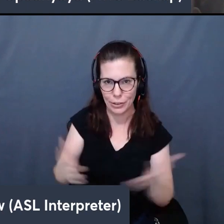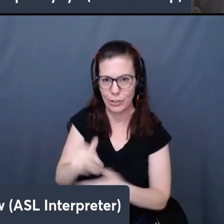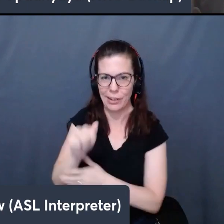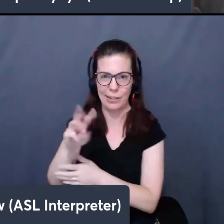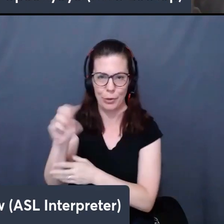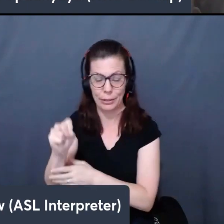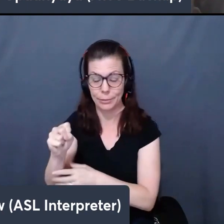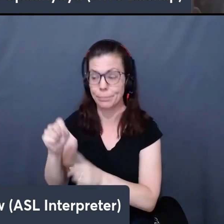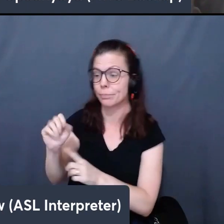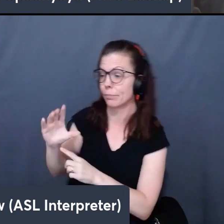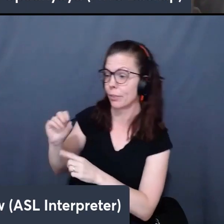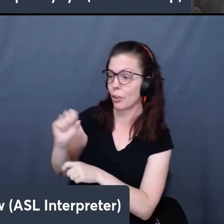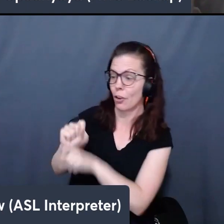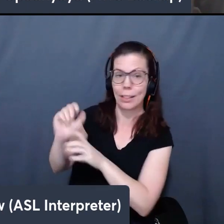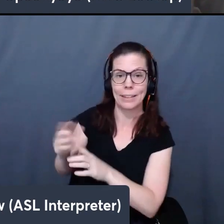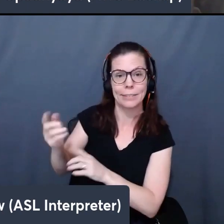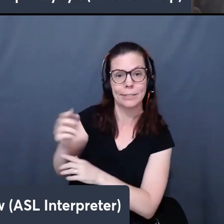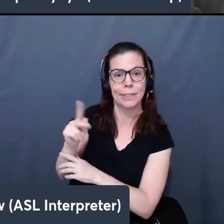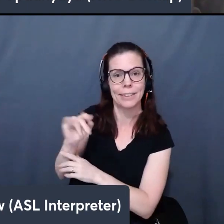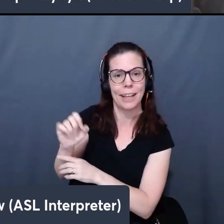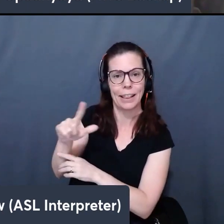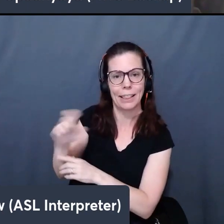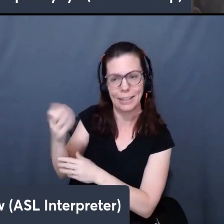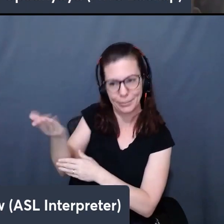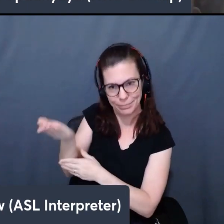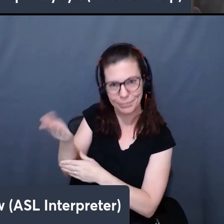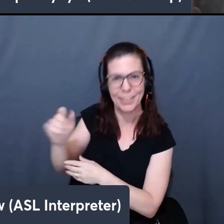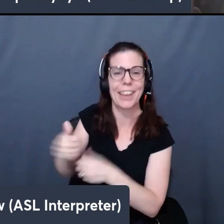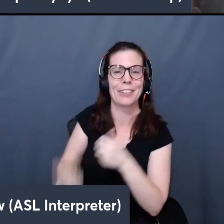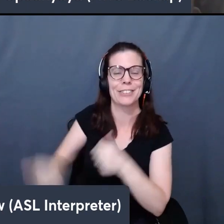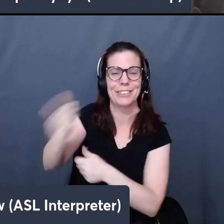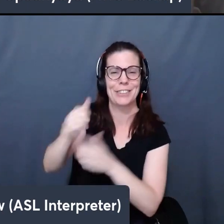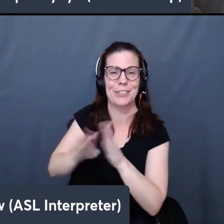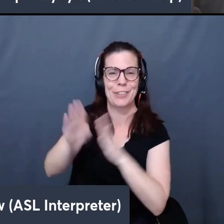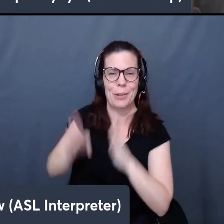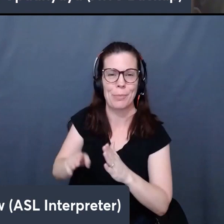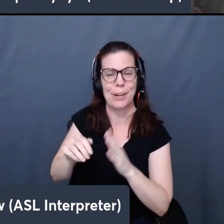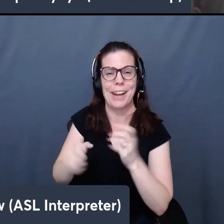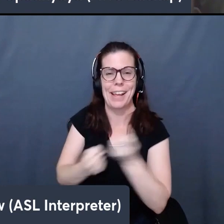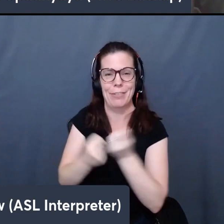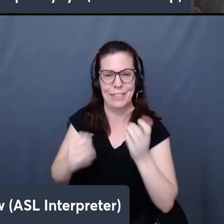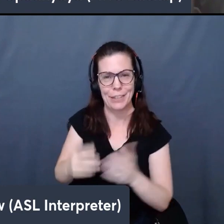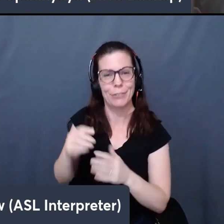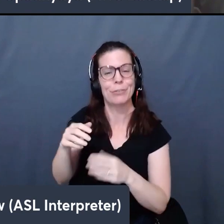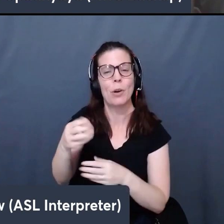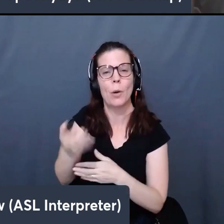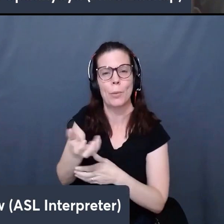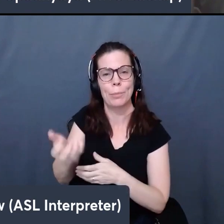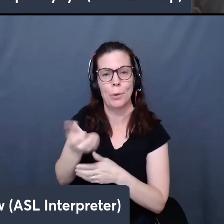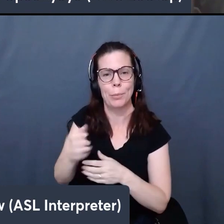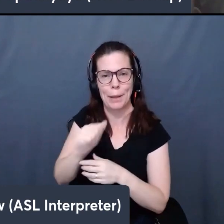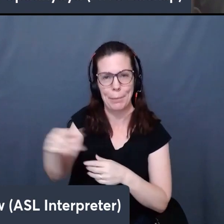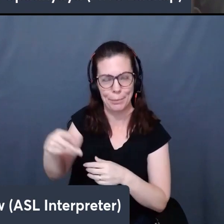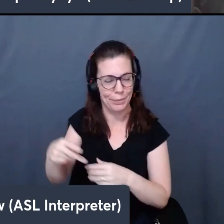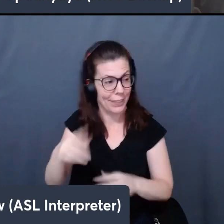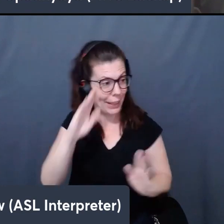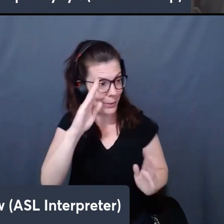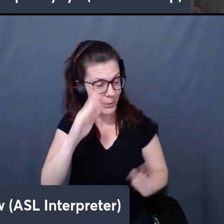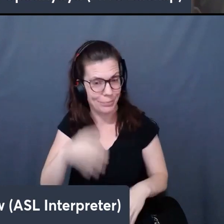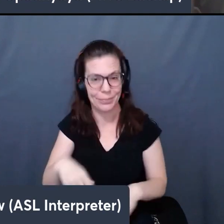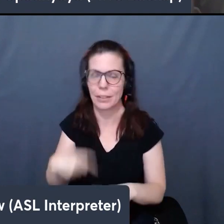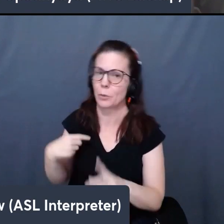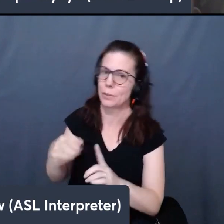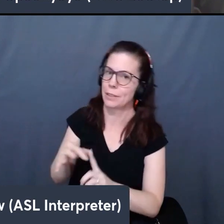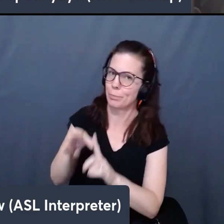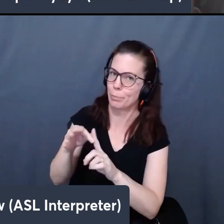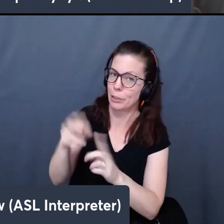of my colleagues, Kyle Lee. Kyle is another senior developer advocate here for mobile applications. Hey, everybody. And we have a pretty special